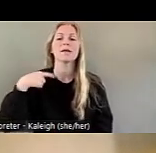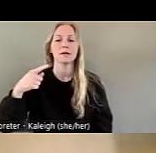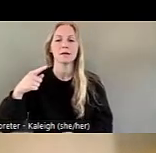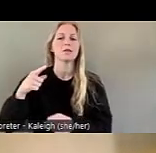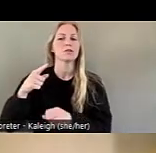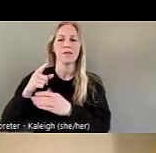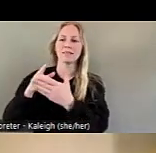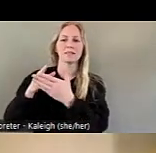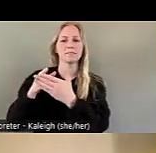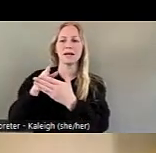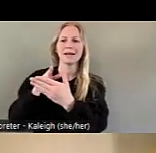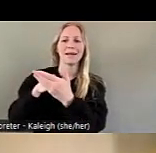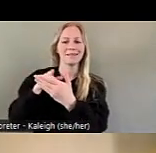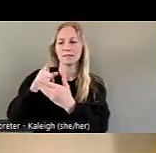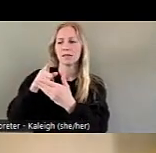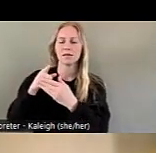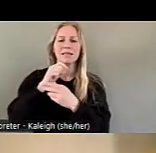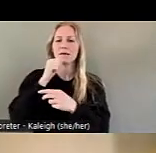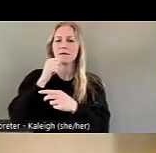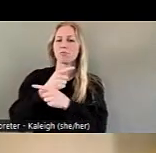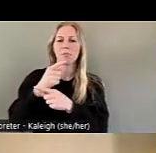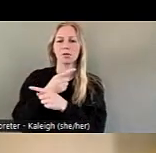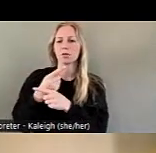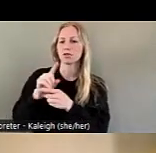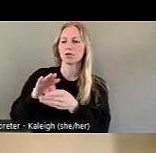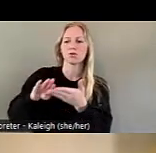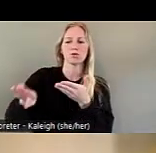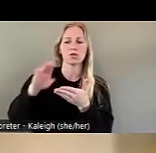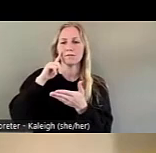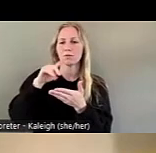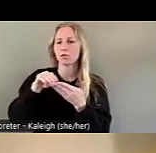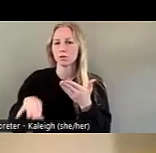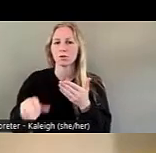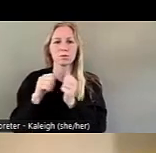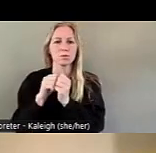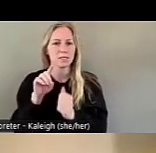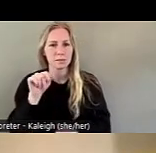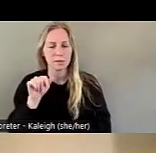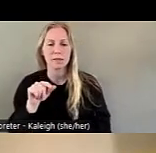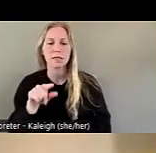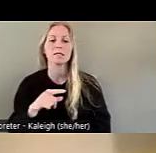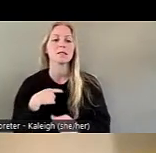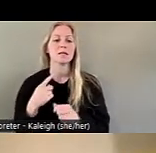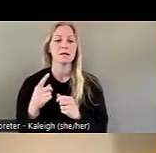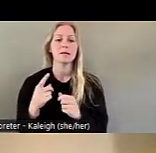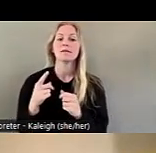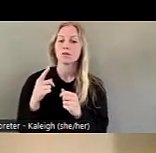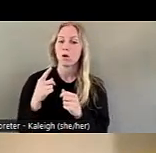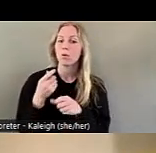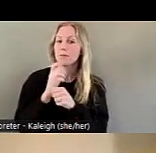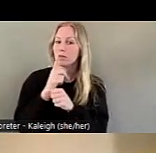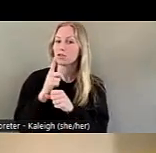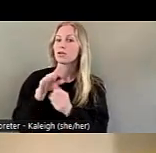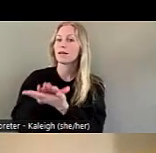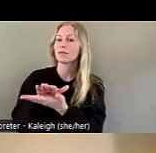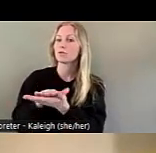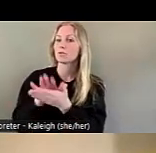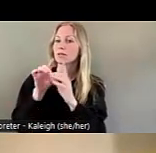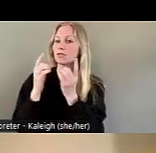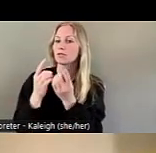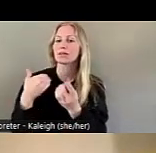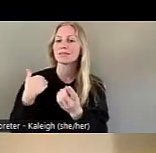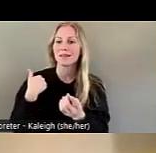of students with disability. And we investigate allegations that school districts have a regular practice of secluding students